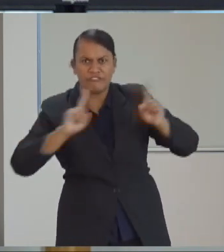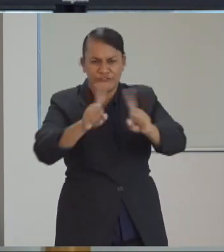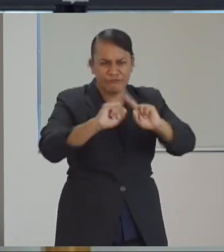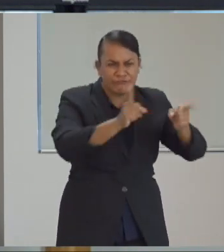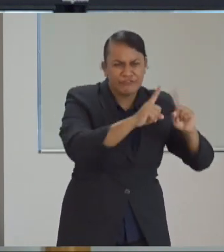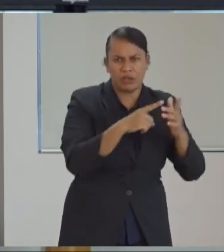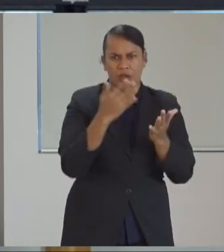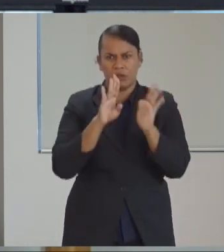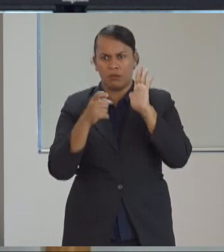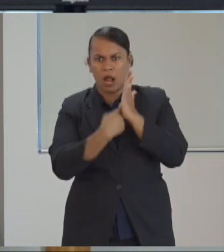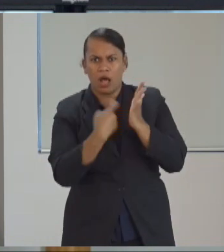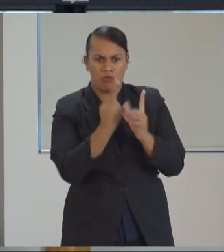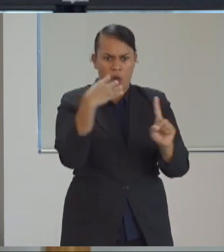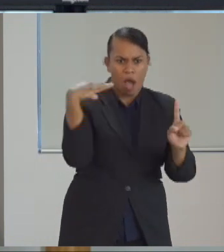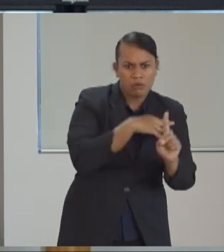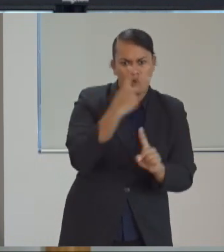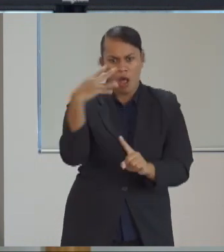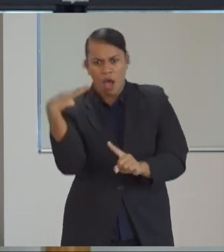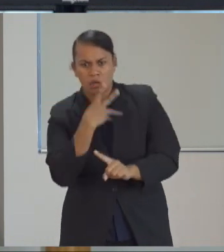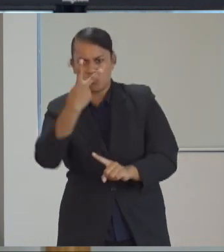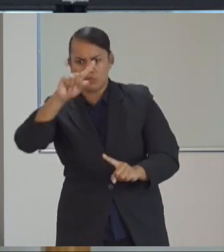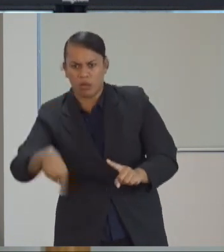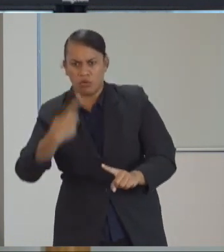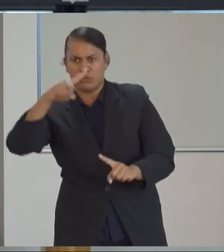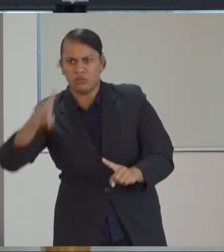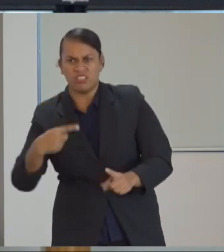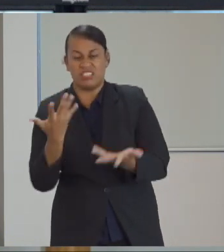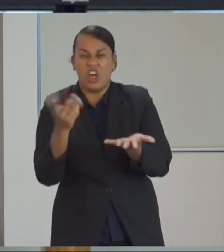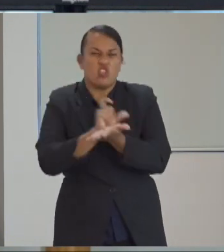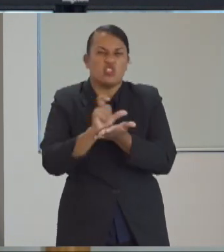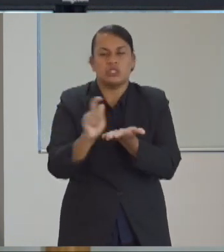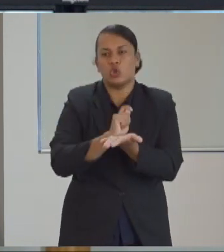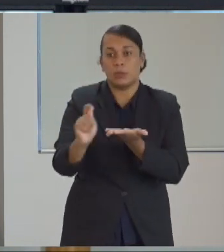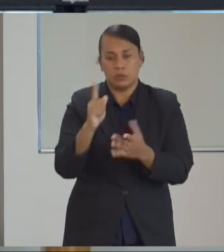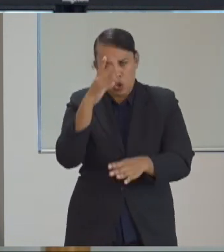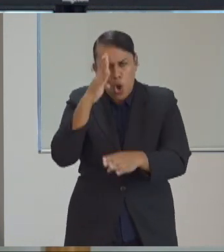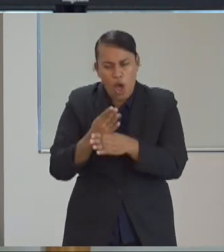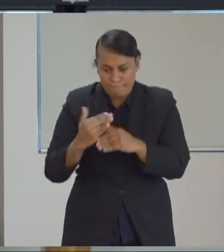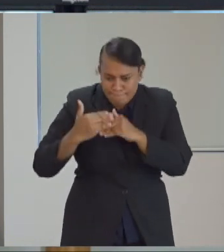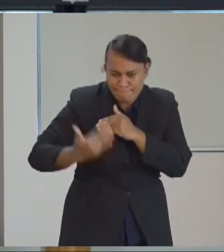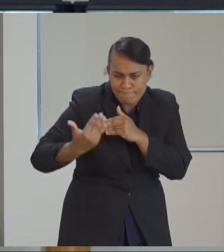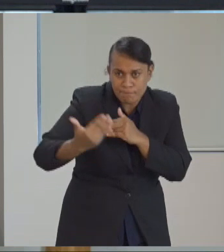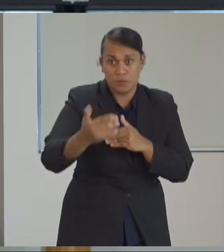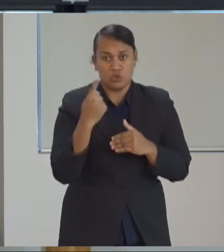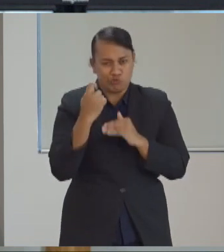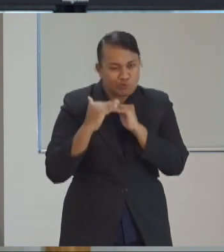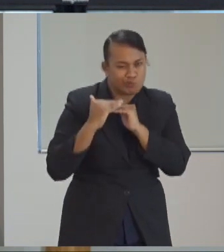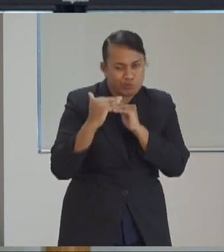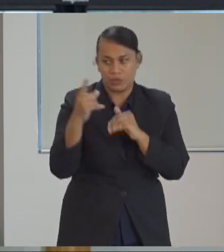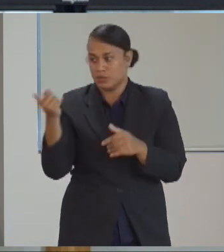being given, and hopefully that there'll be some consistency in that, because the public is entitled to consistency. And also, we need to have a deterrence